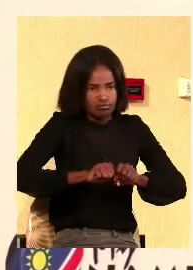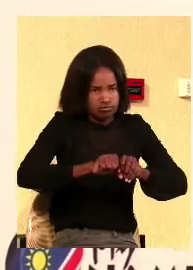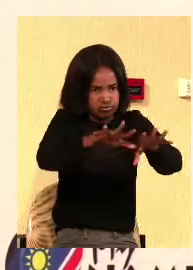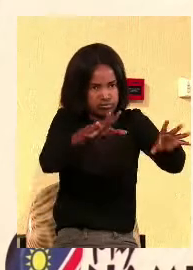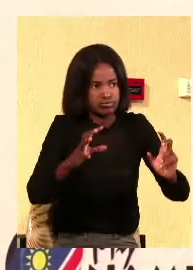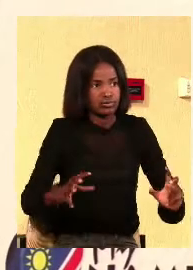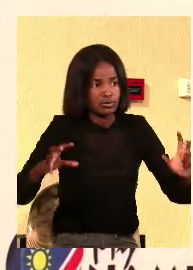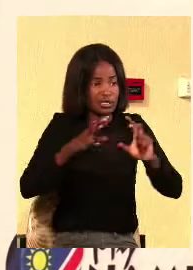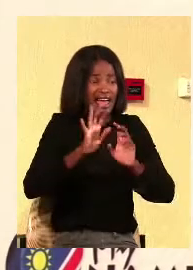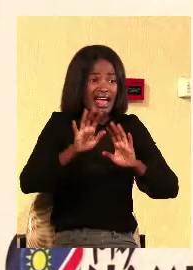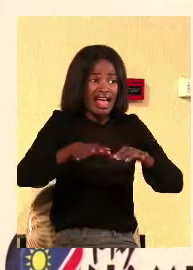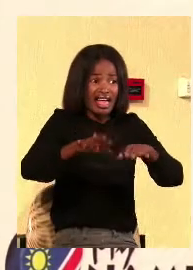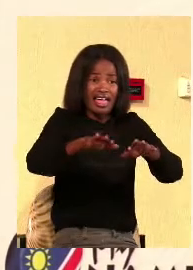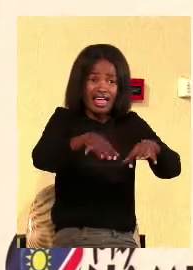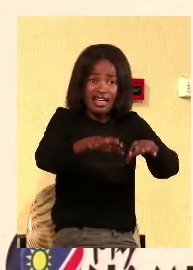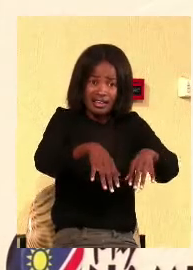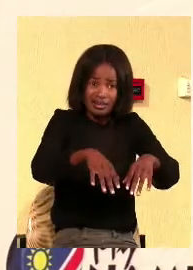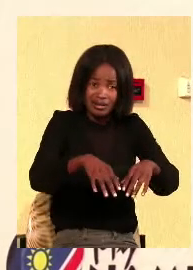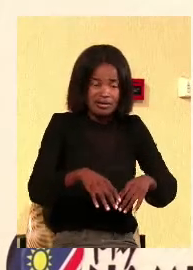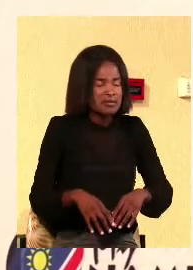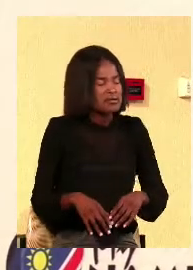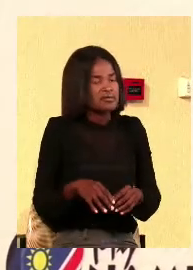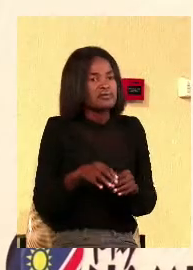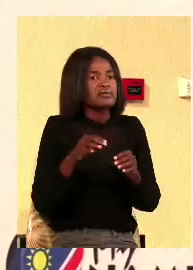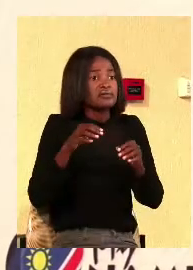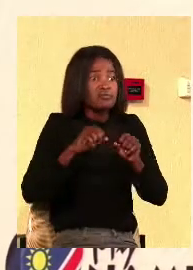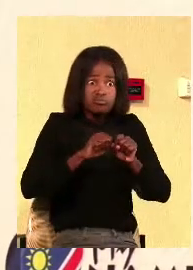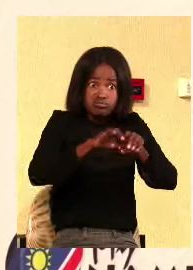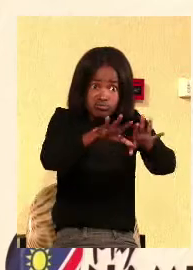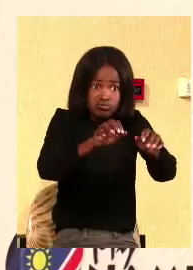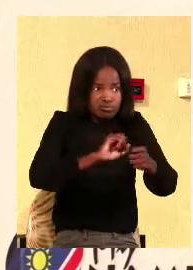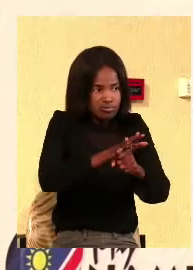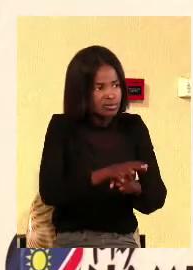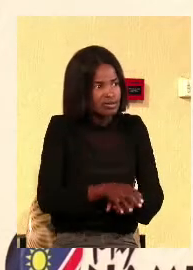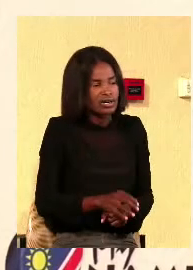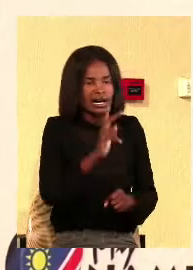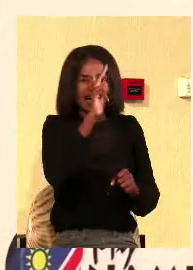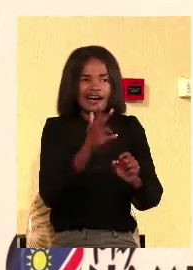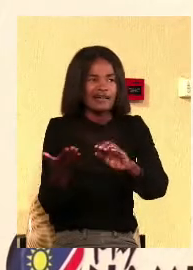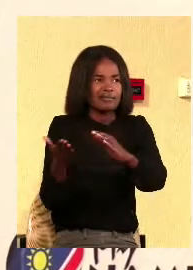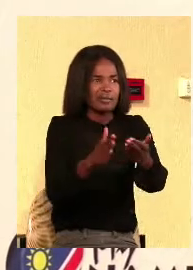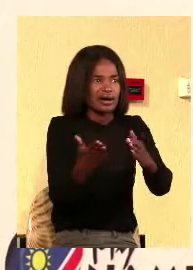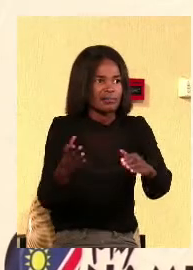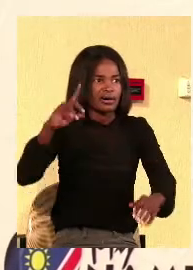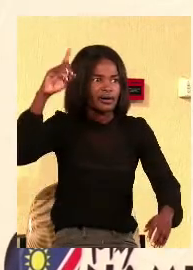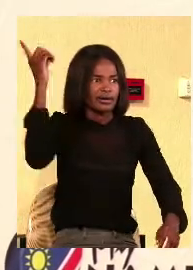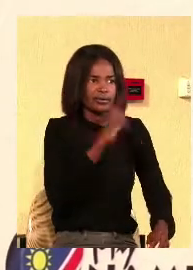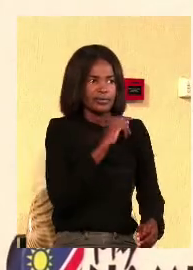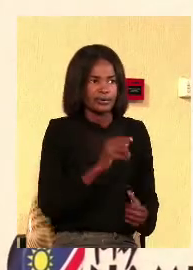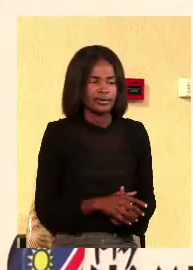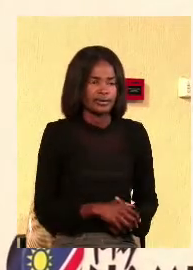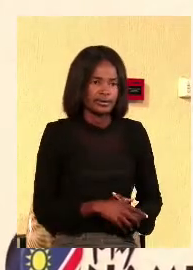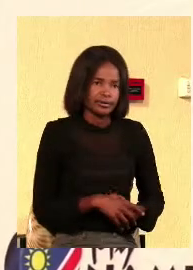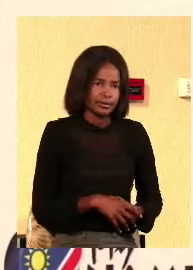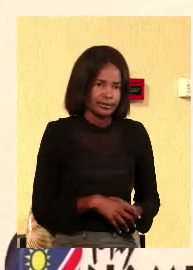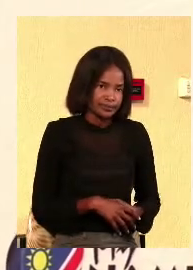don't take a resolve and make sure that we stop it, it will finish most of the population. So